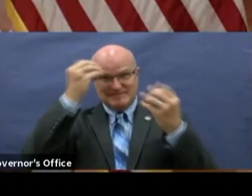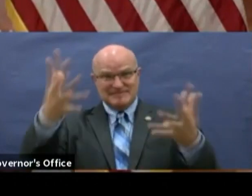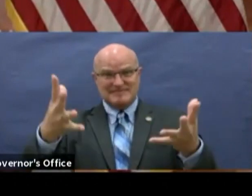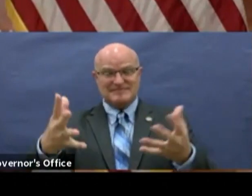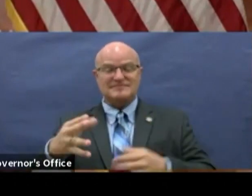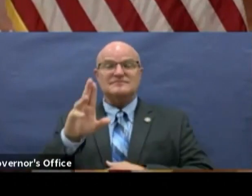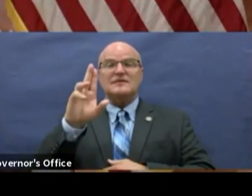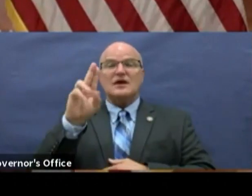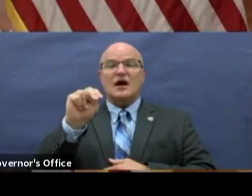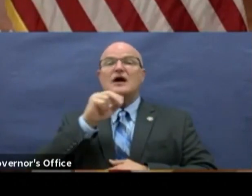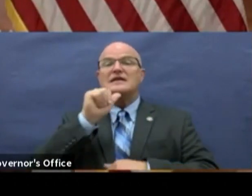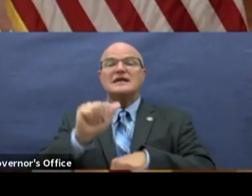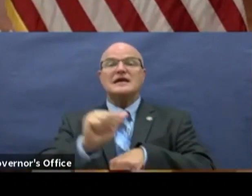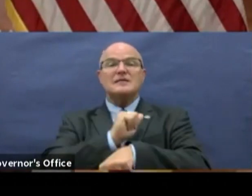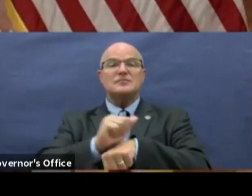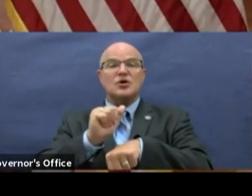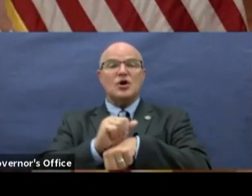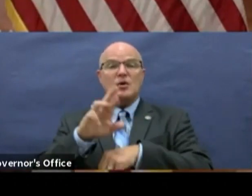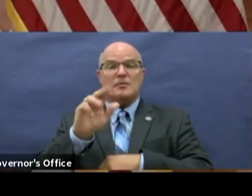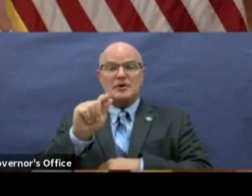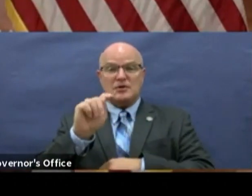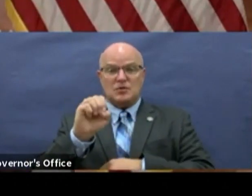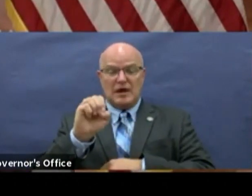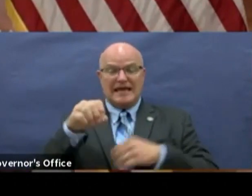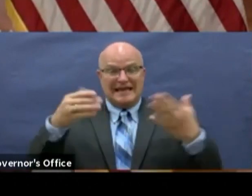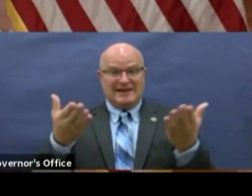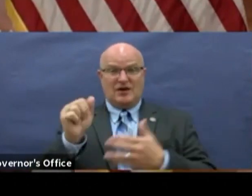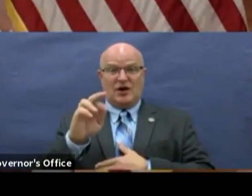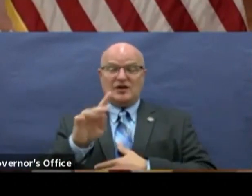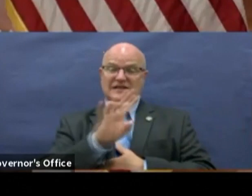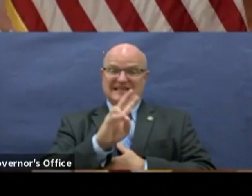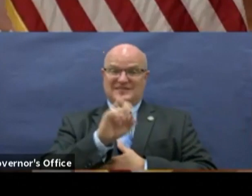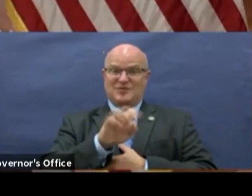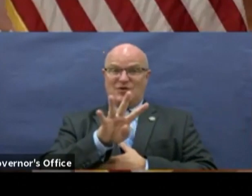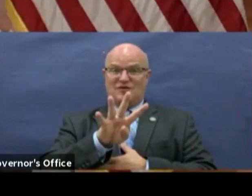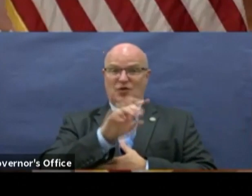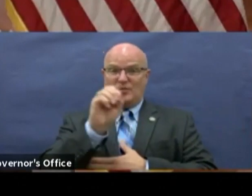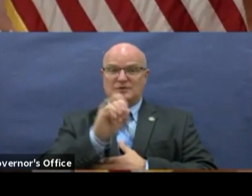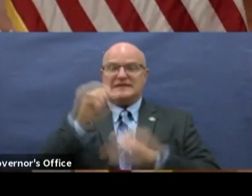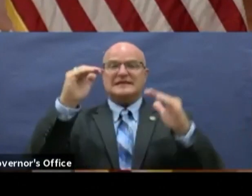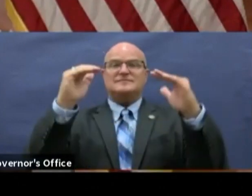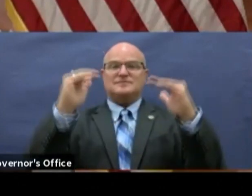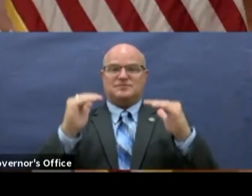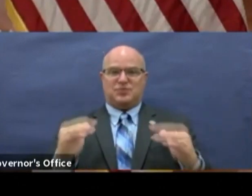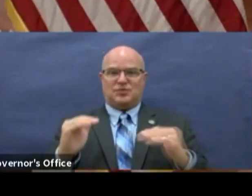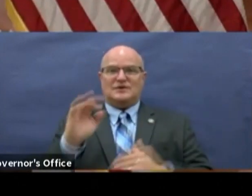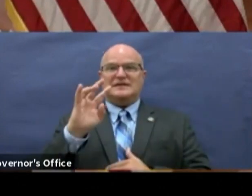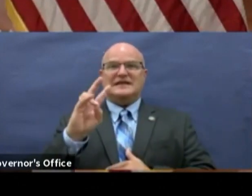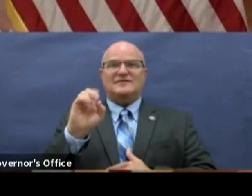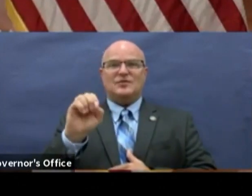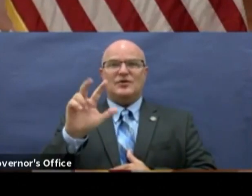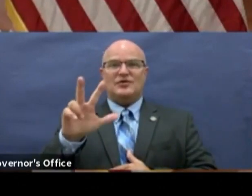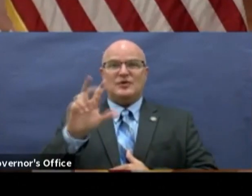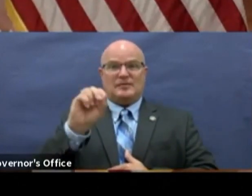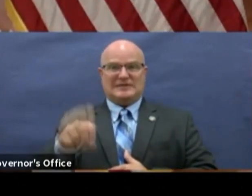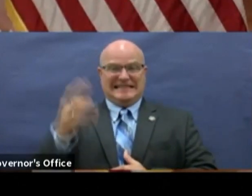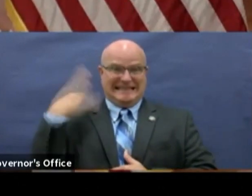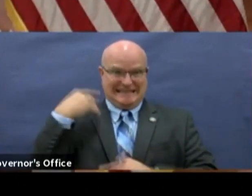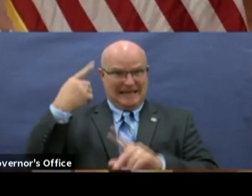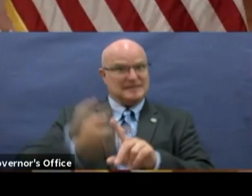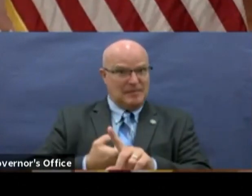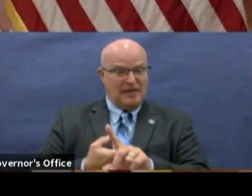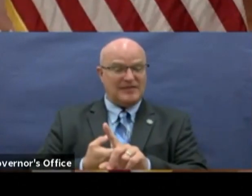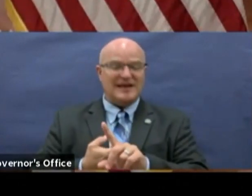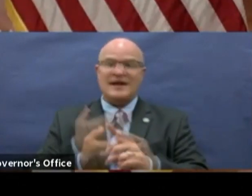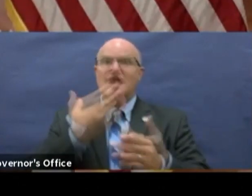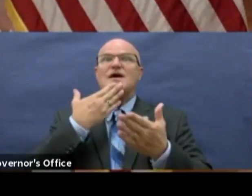unemployment rate in Arkansas went from 7.4% down to 7.3% this last month. That